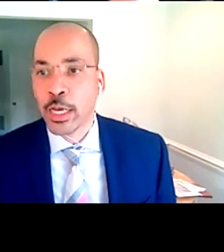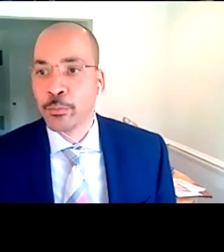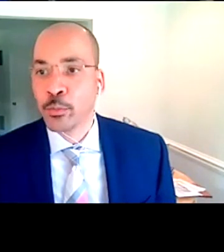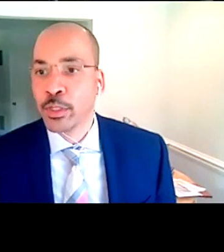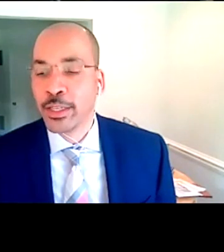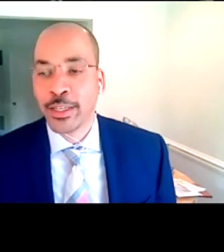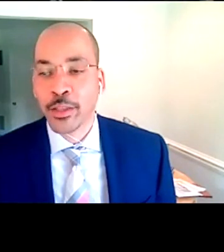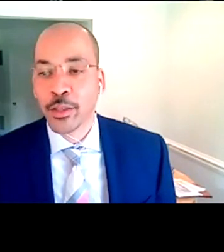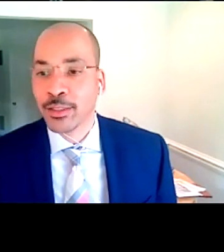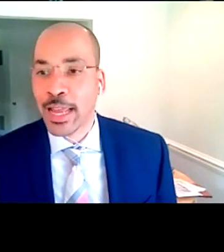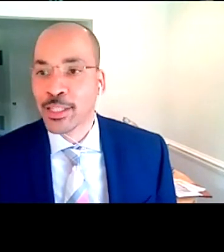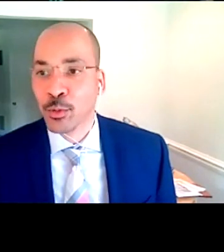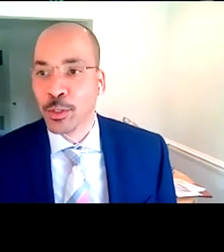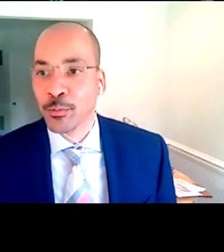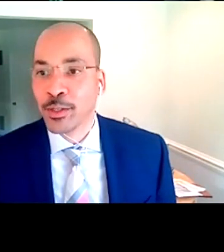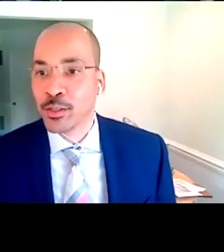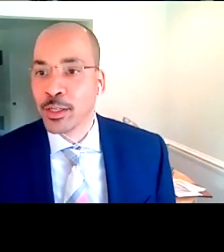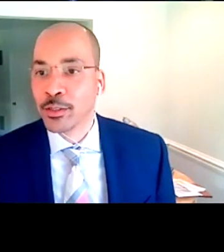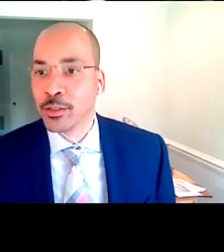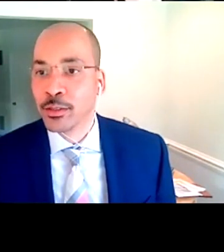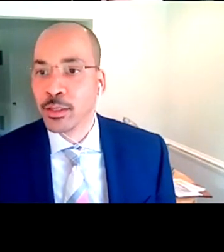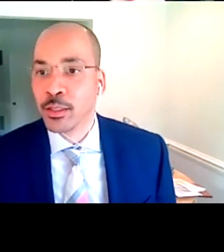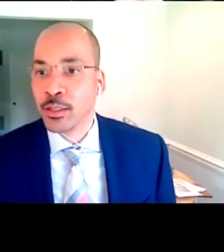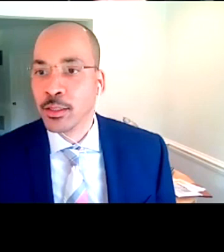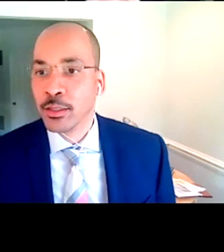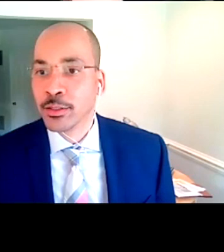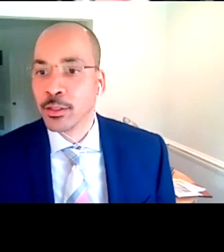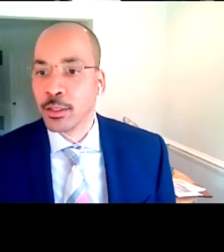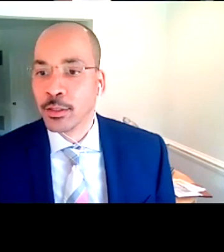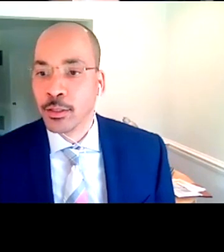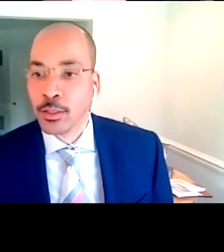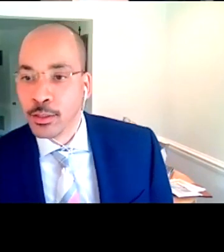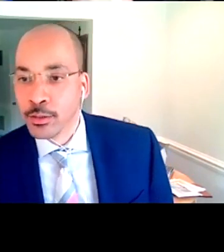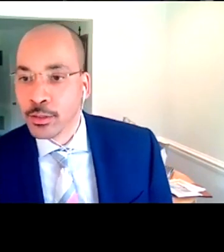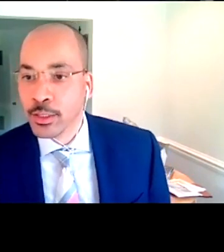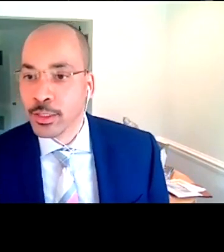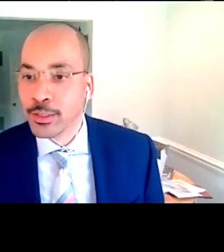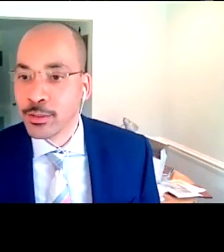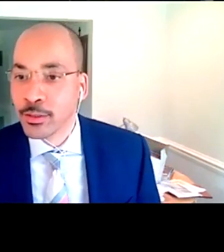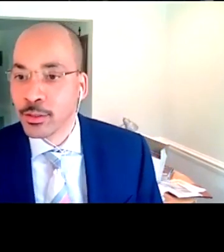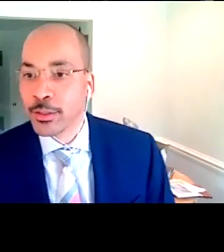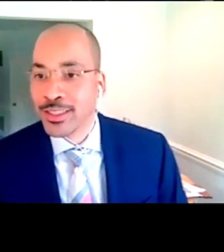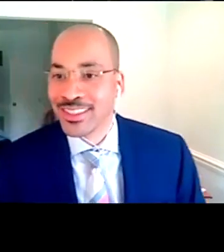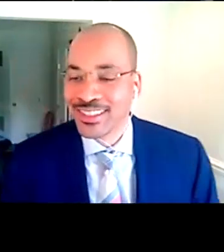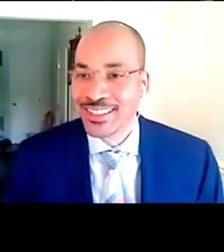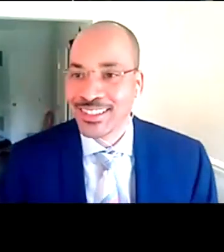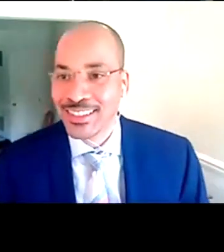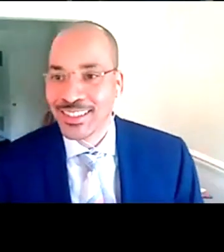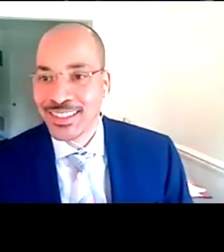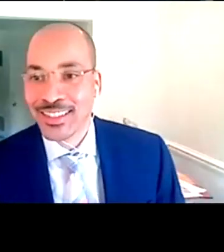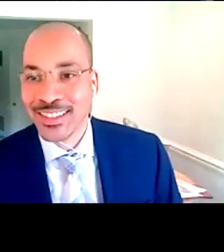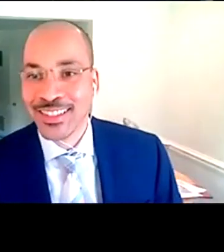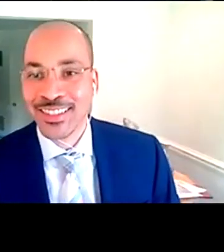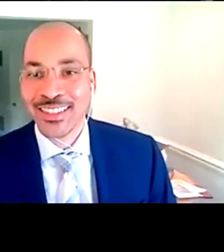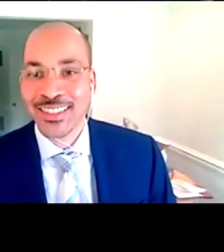Okay, any other last word from our instructors? Dr. Ong, Christina, Well, Silva? I'm